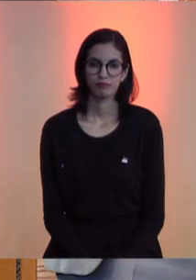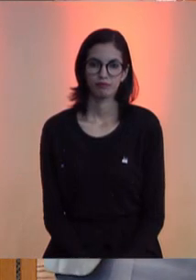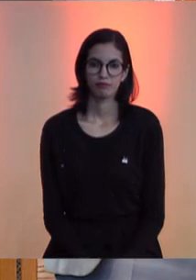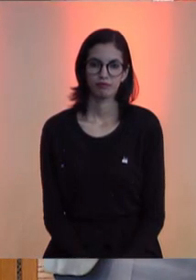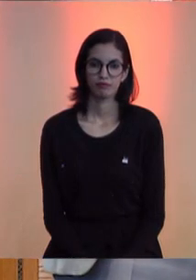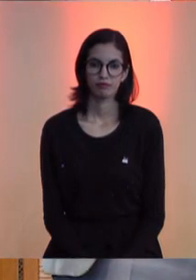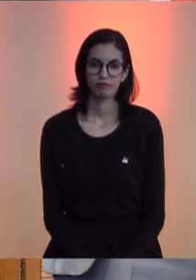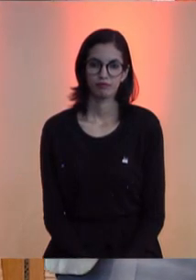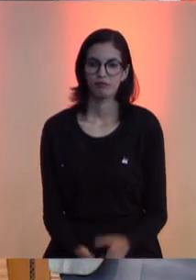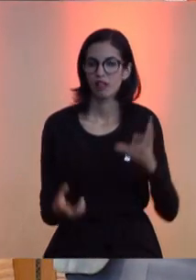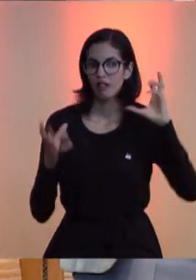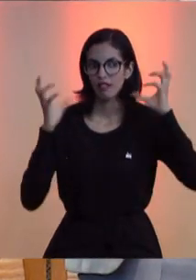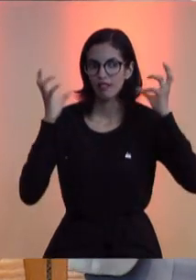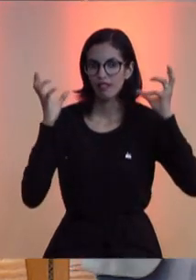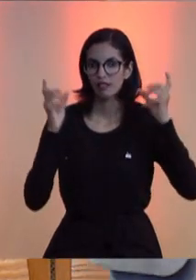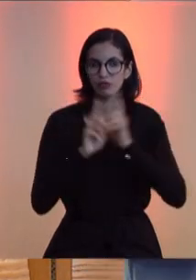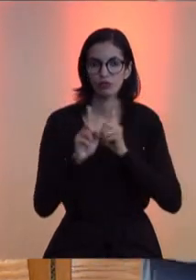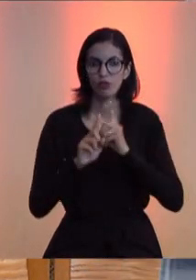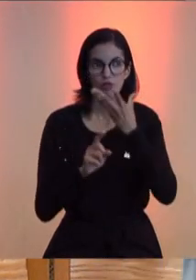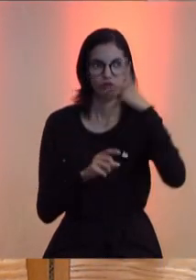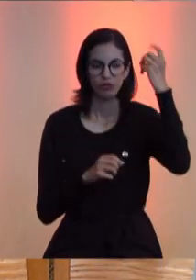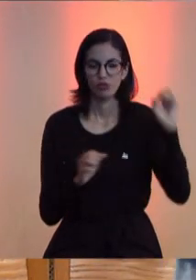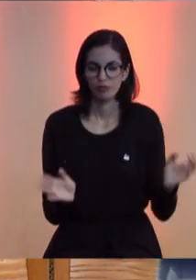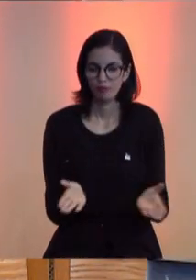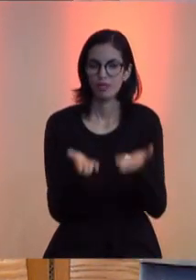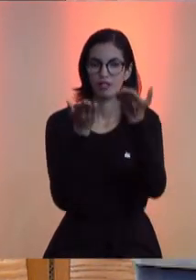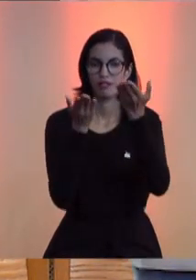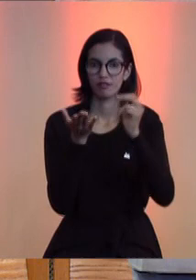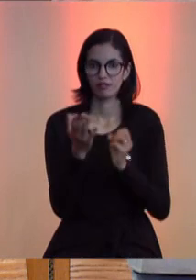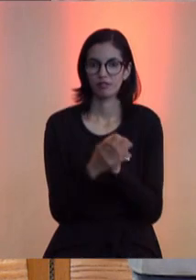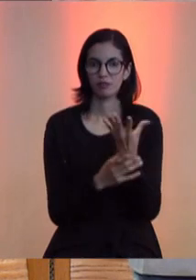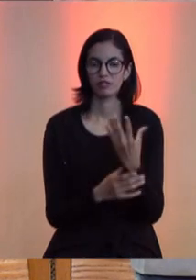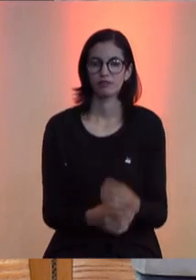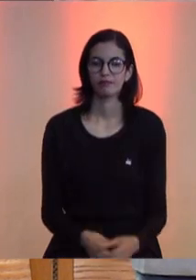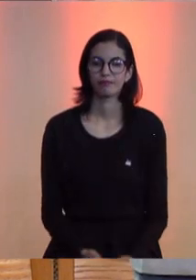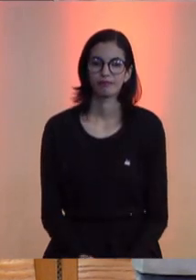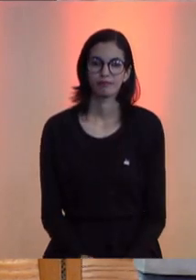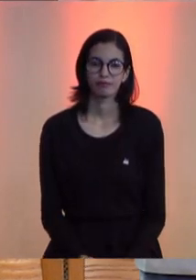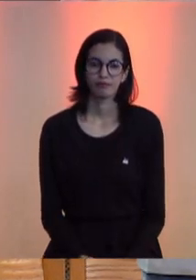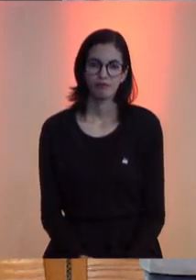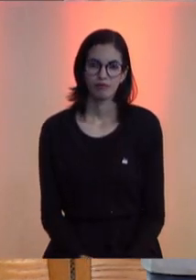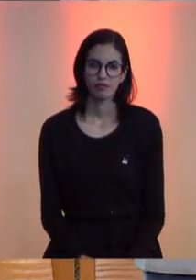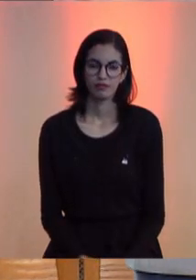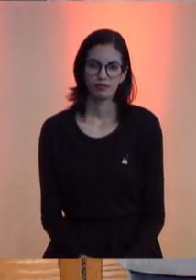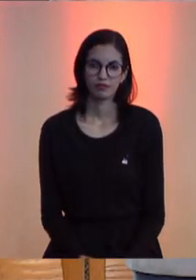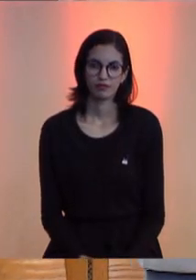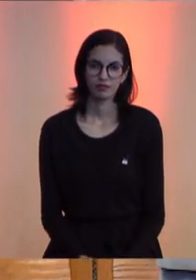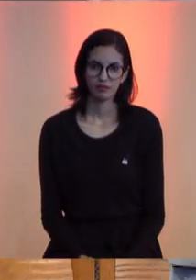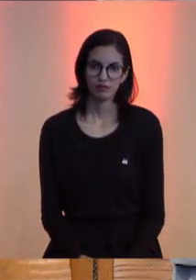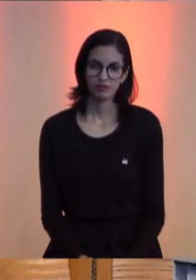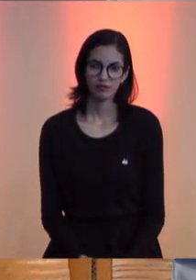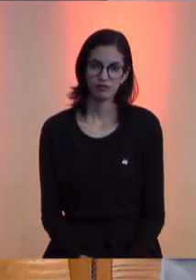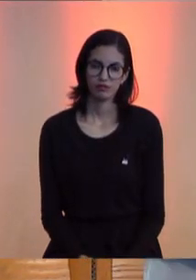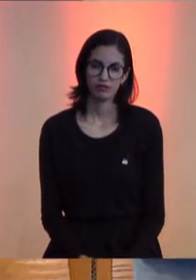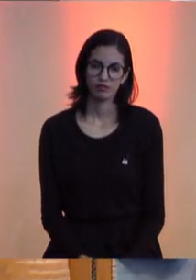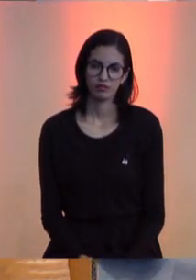el reloj despertador que me despertó. Fue Dios que me levantó. Before I hear the clock alarm, God has already woke me